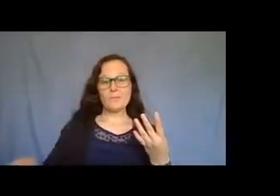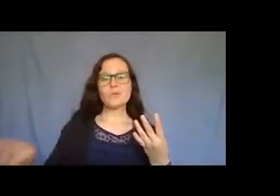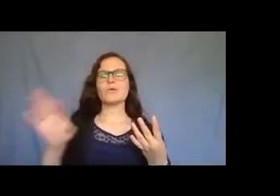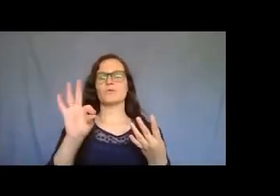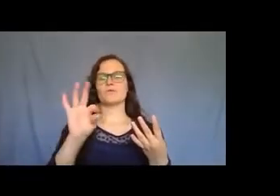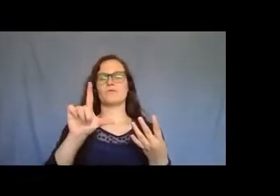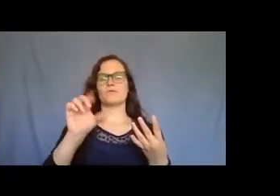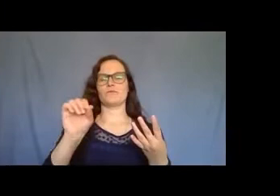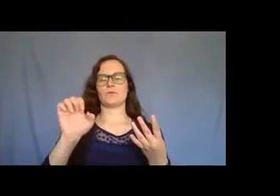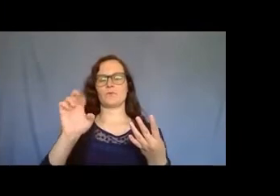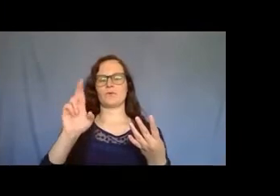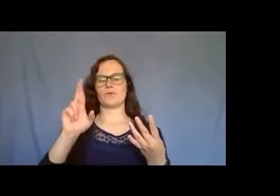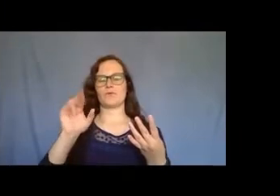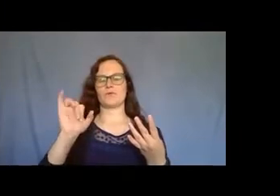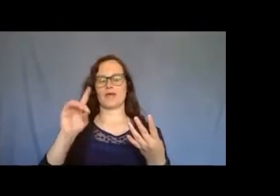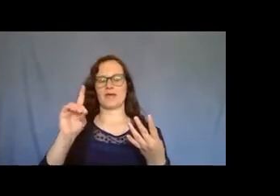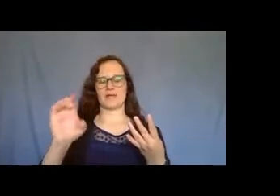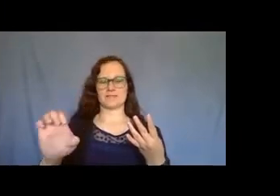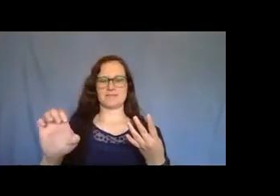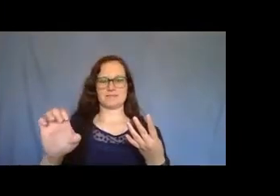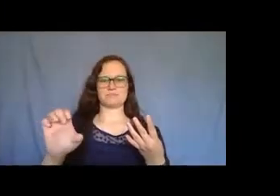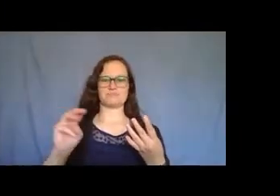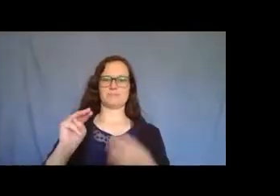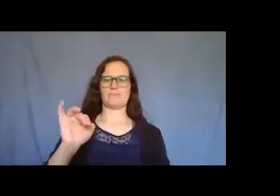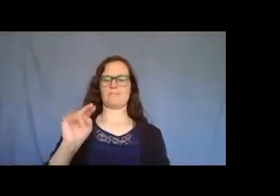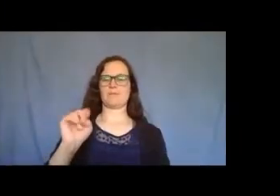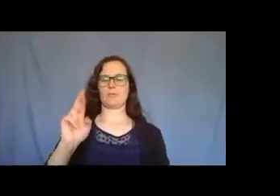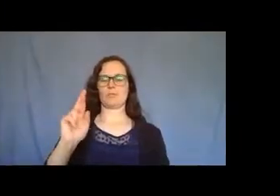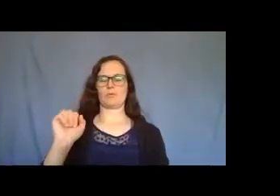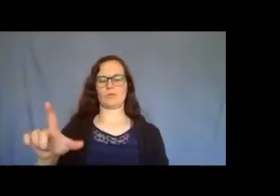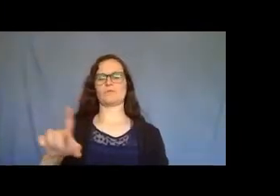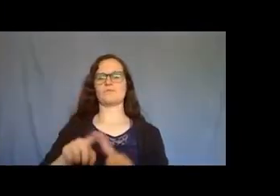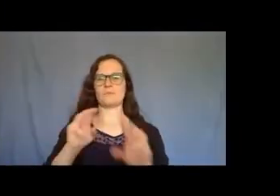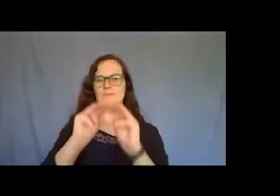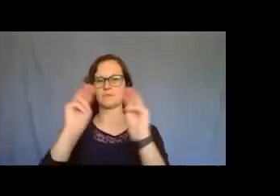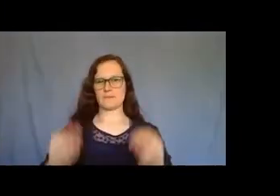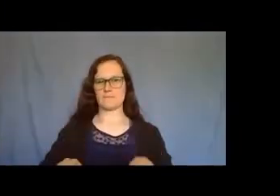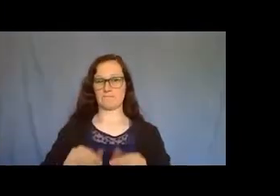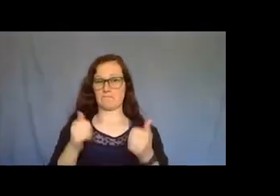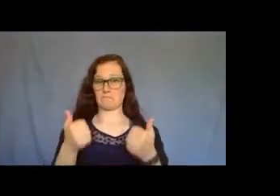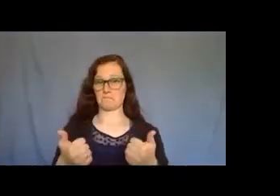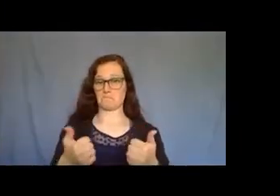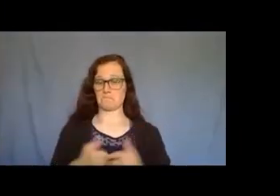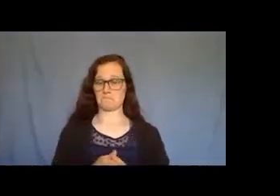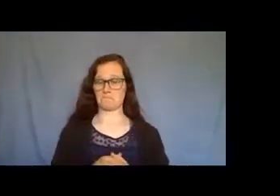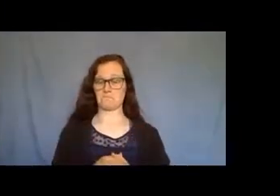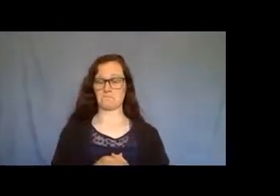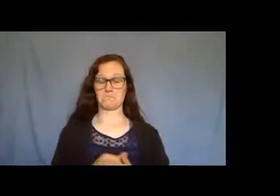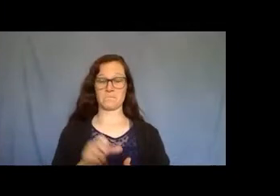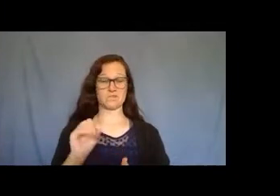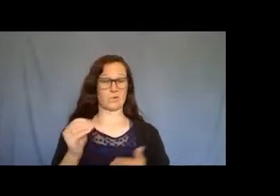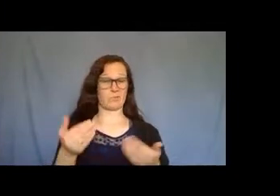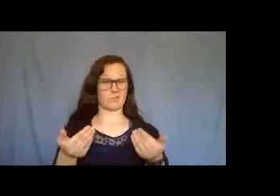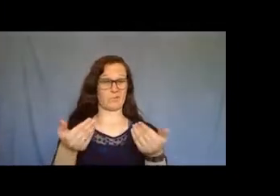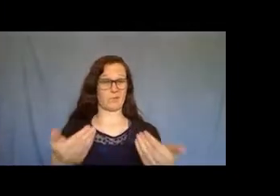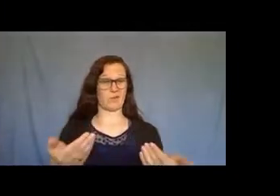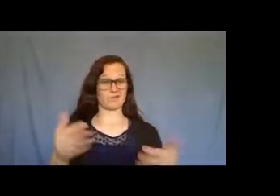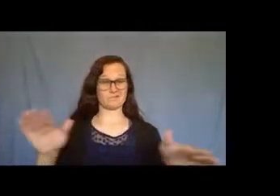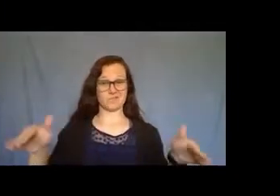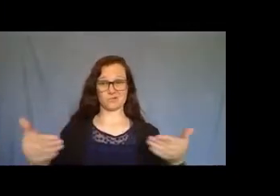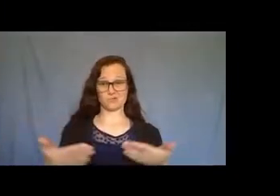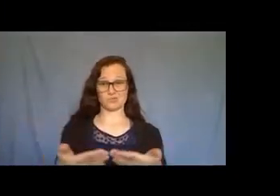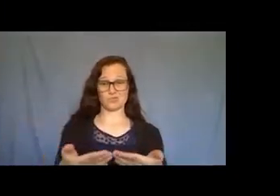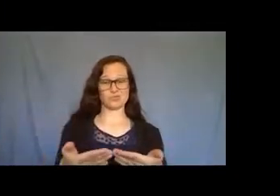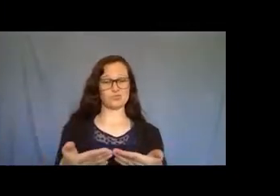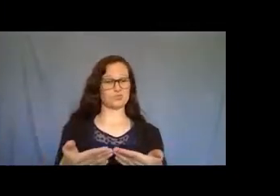Mexico Bureau of Geology Mineral Museum. And so without further ado, I'm going to introduce